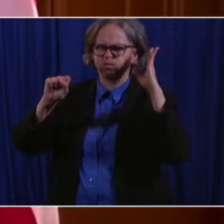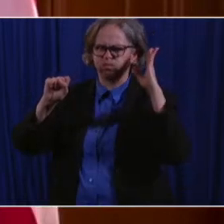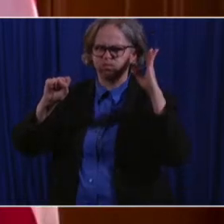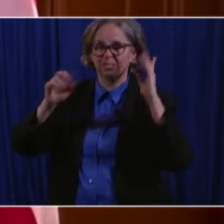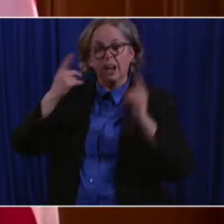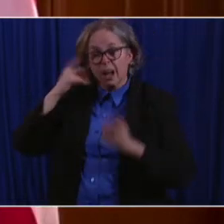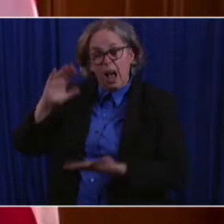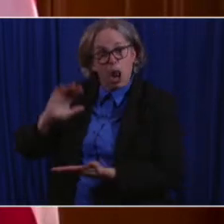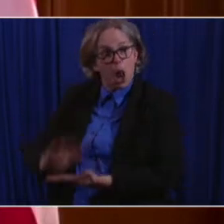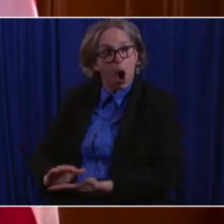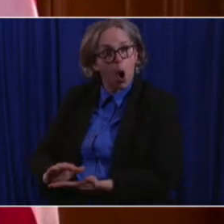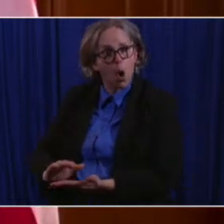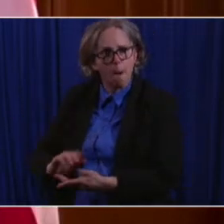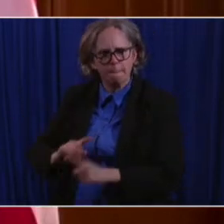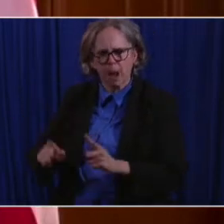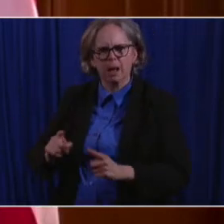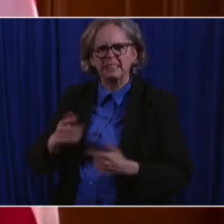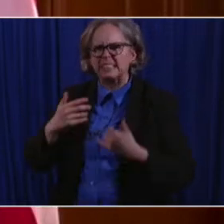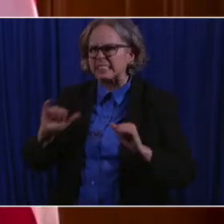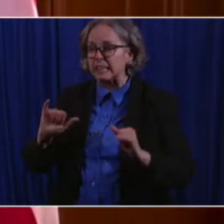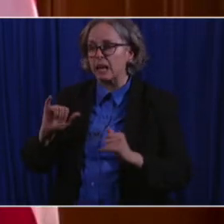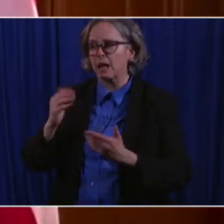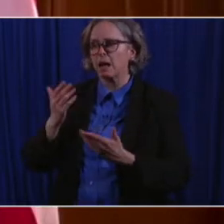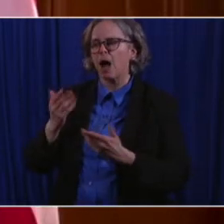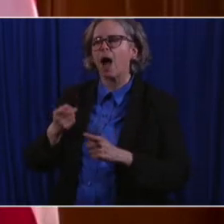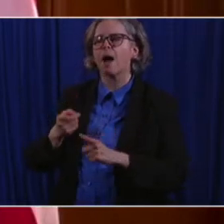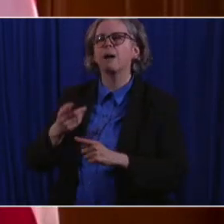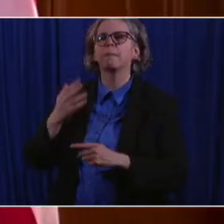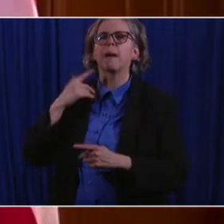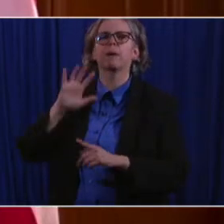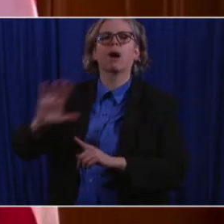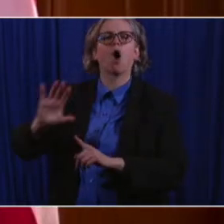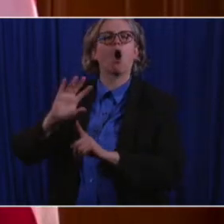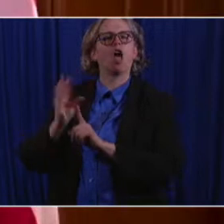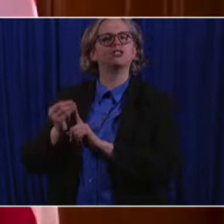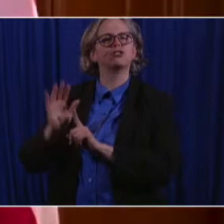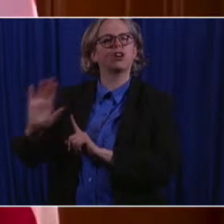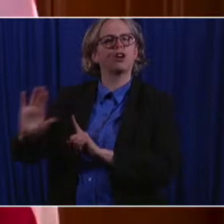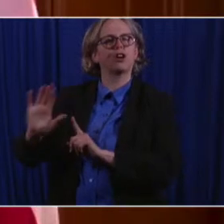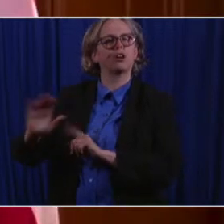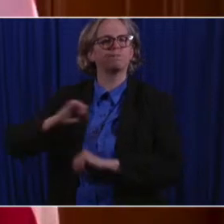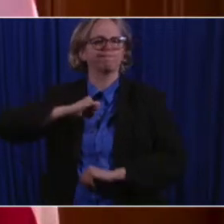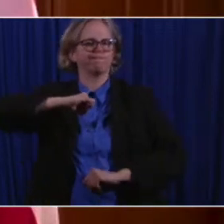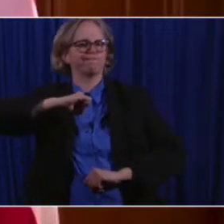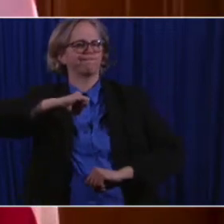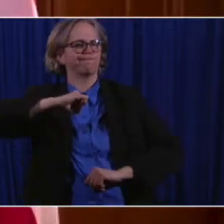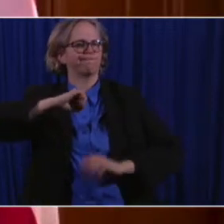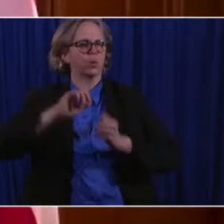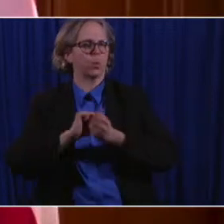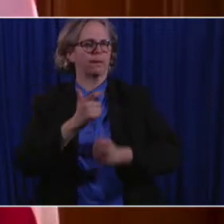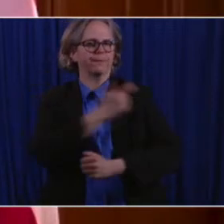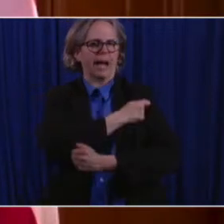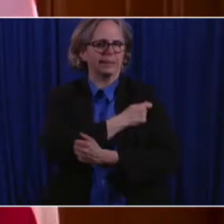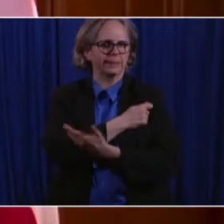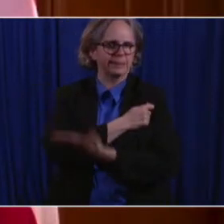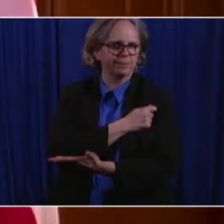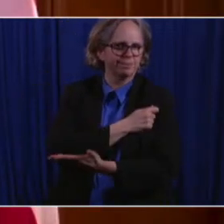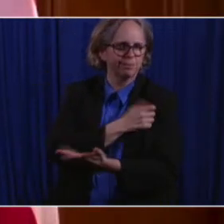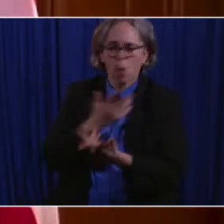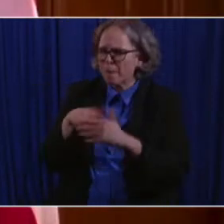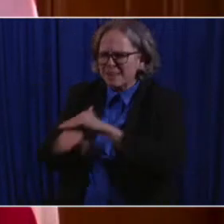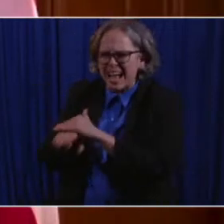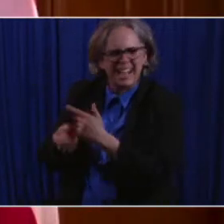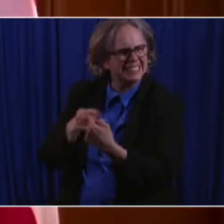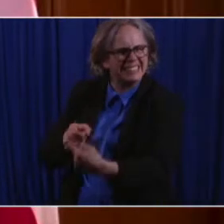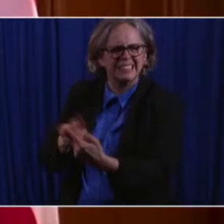why that is. But each county is getting an equal share coming in. Now, what we've seen happen and what